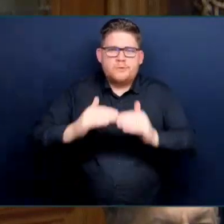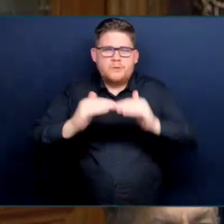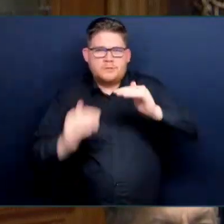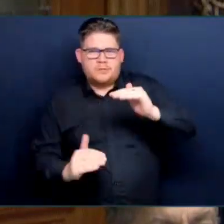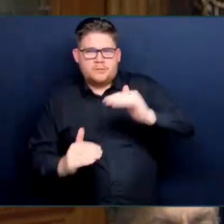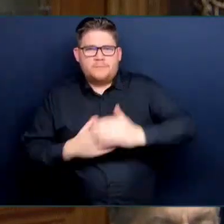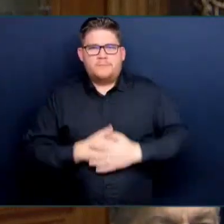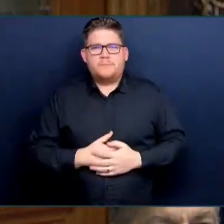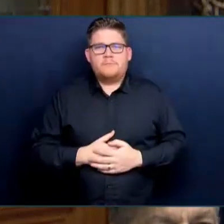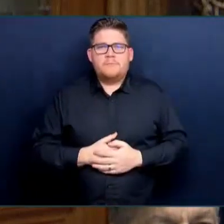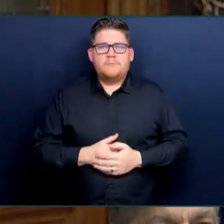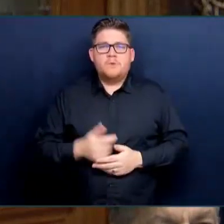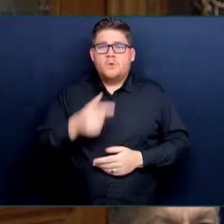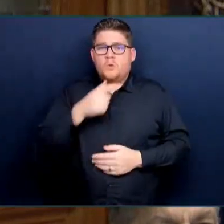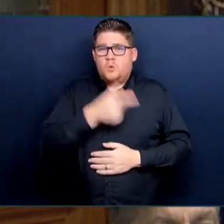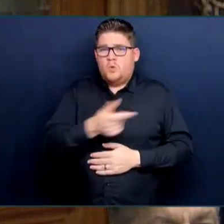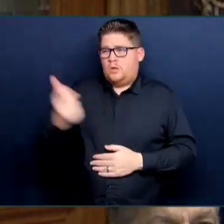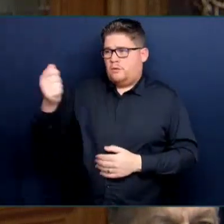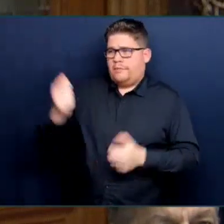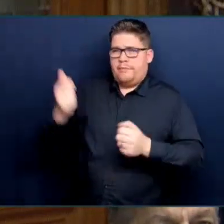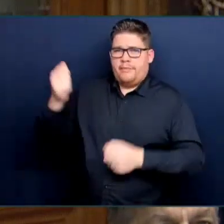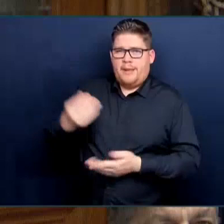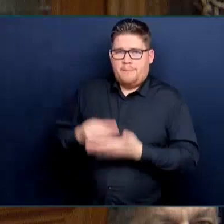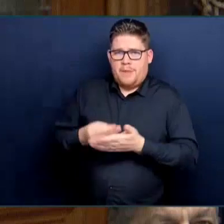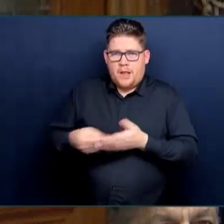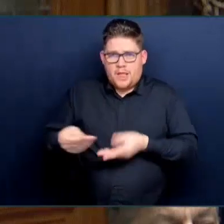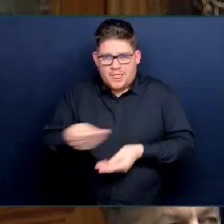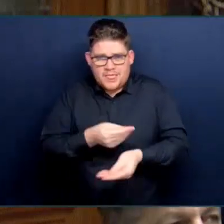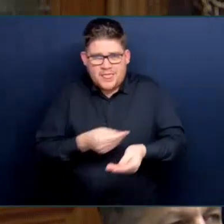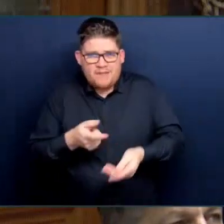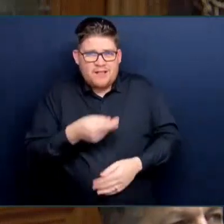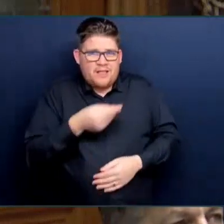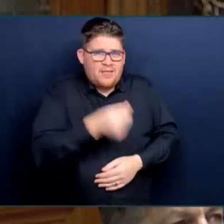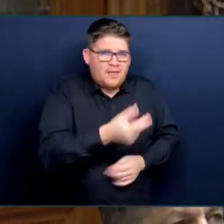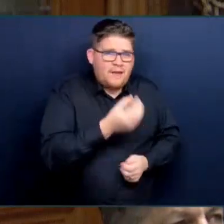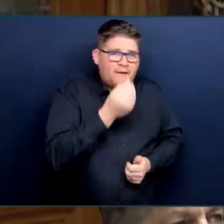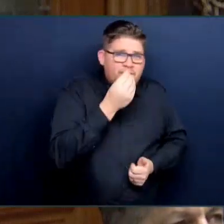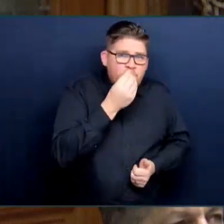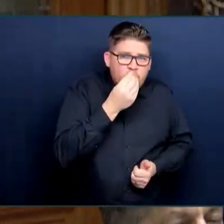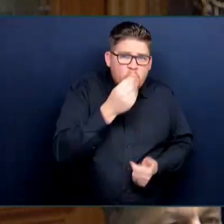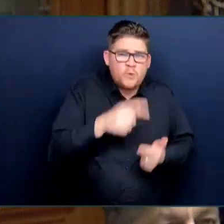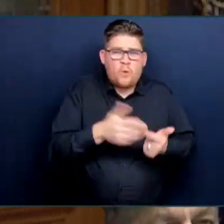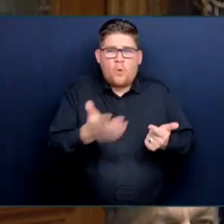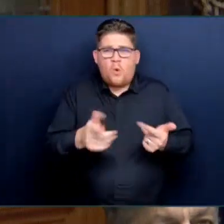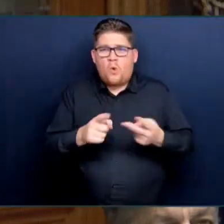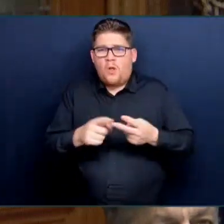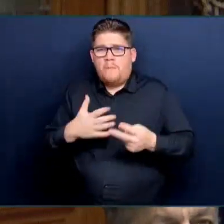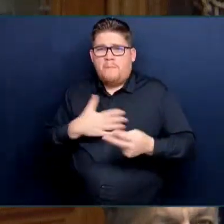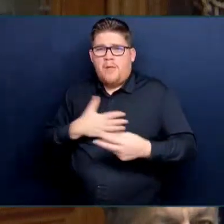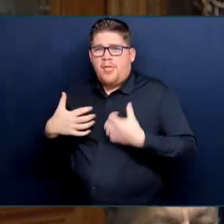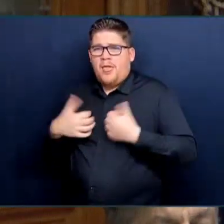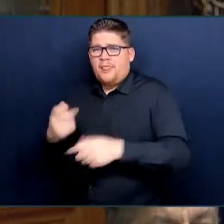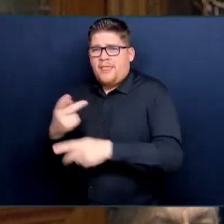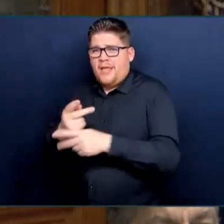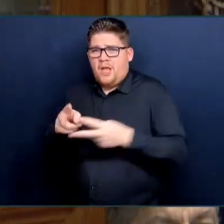their heads, or meeting their health care needs every single month. The rate for a person with disabilities is